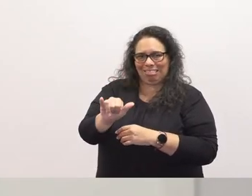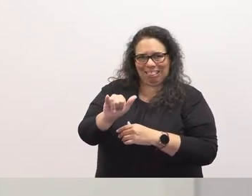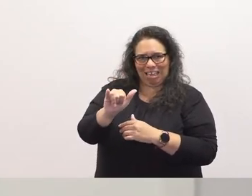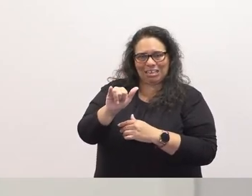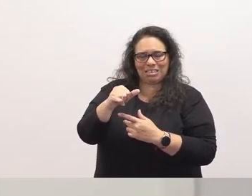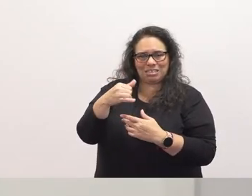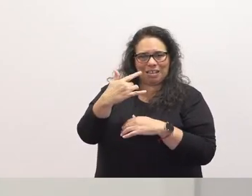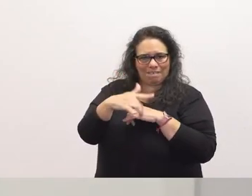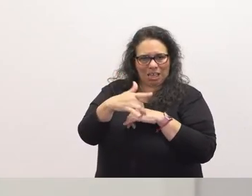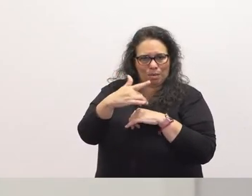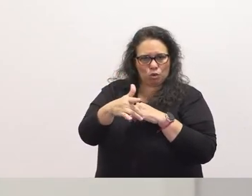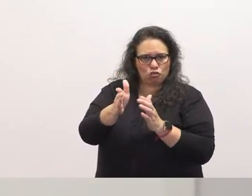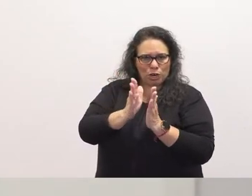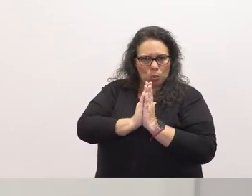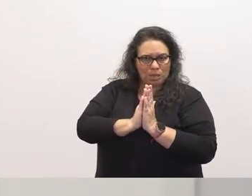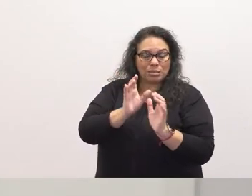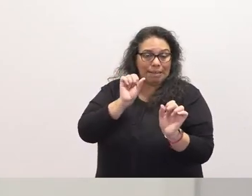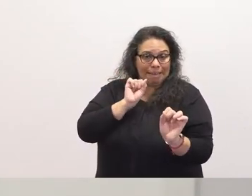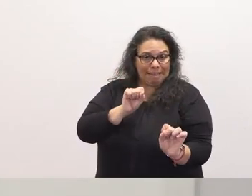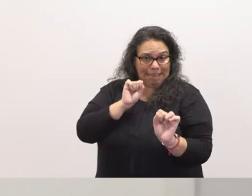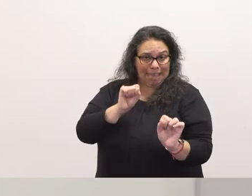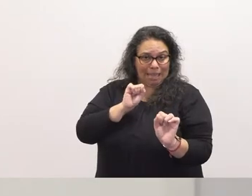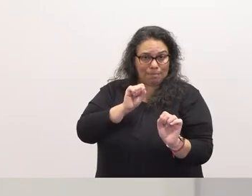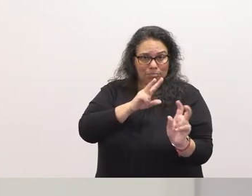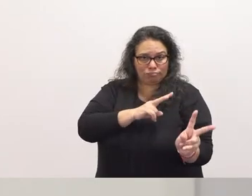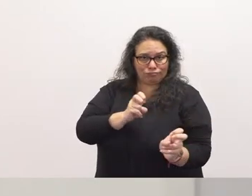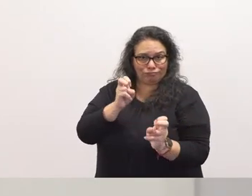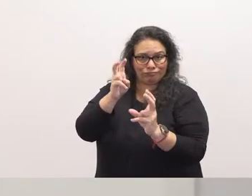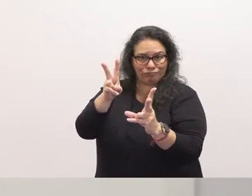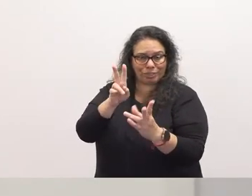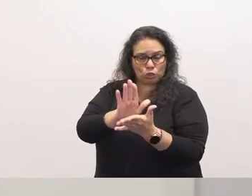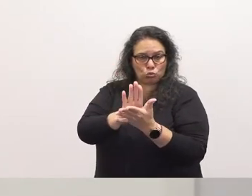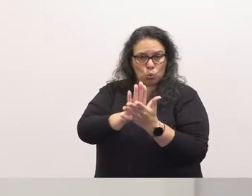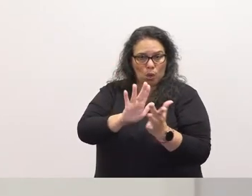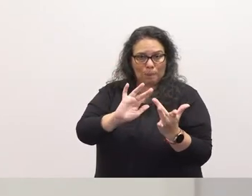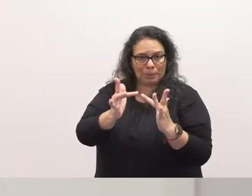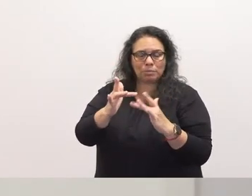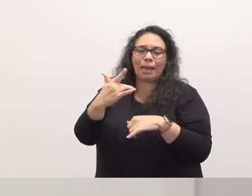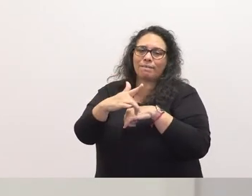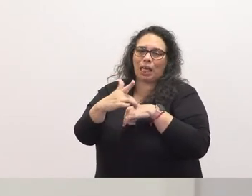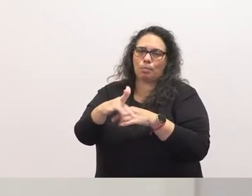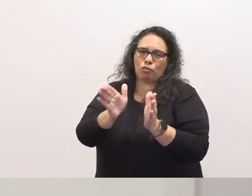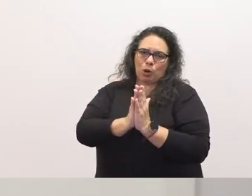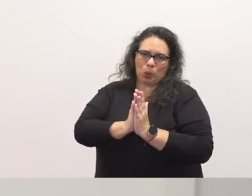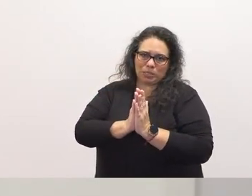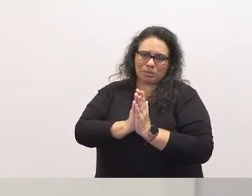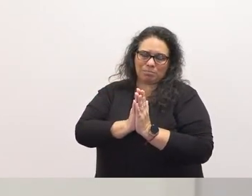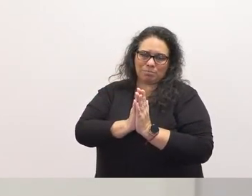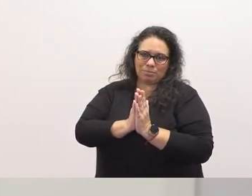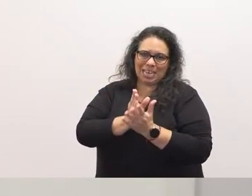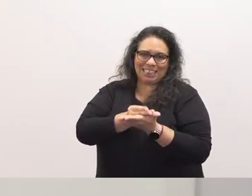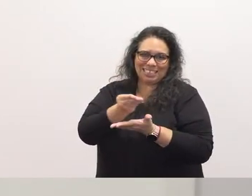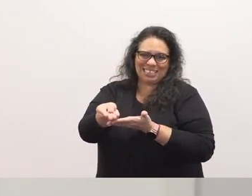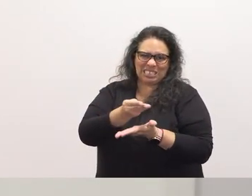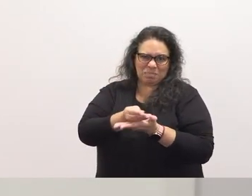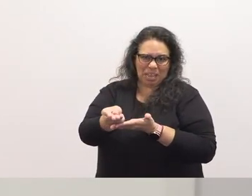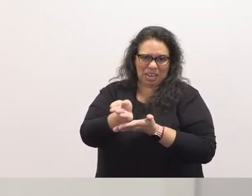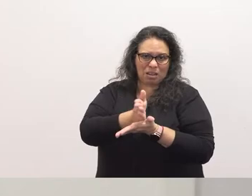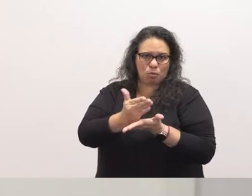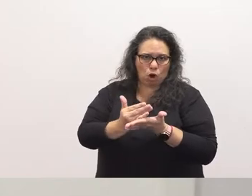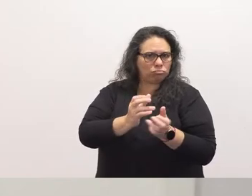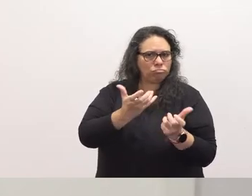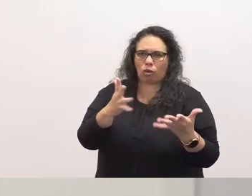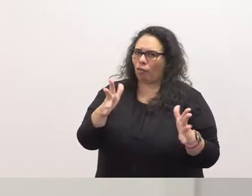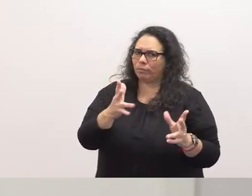by request. It's something that can be uploaded to the school website, but it's been available by request. The spending part of it, though, is